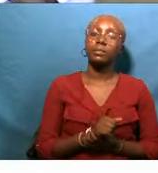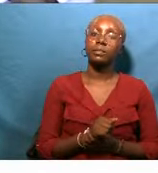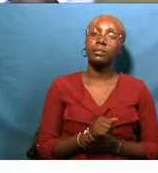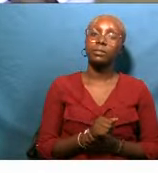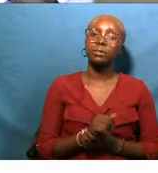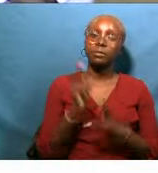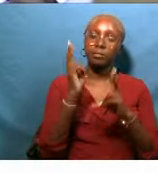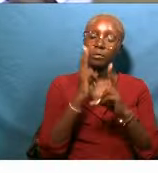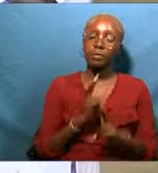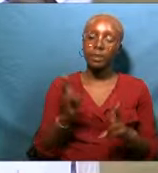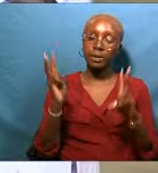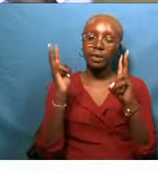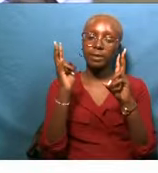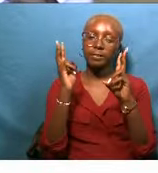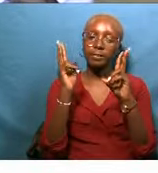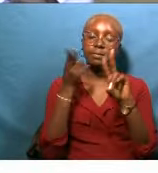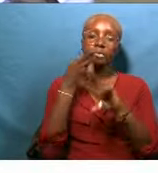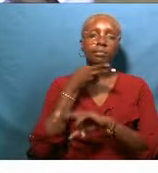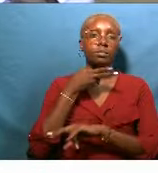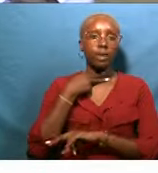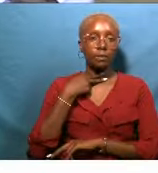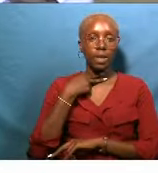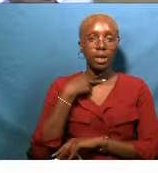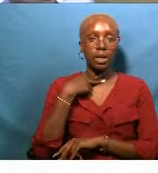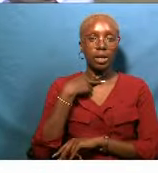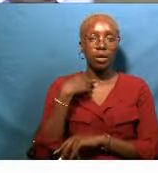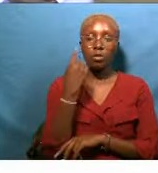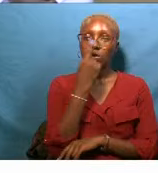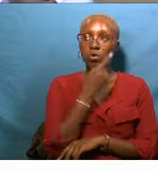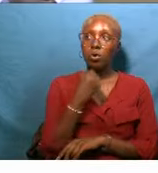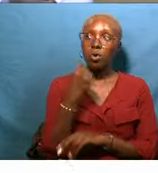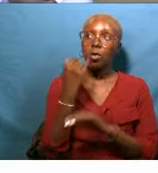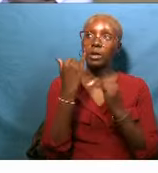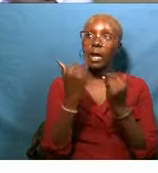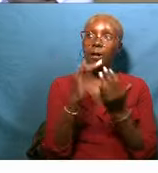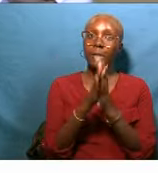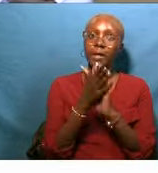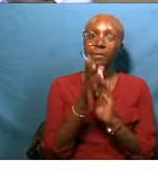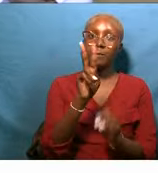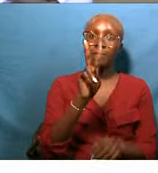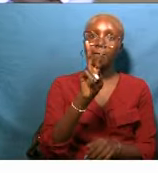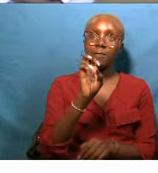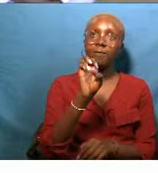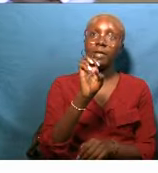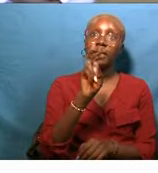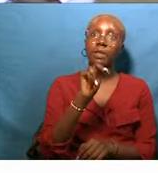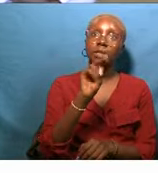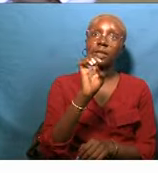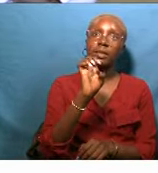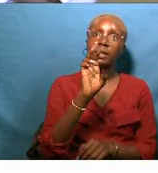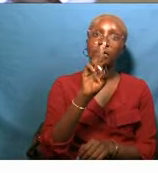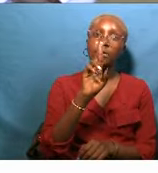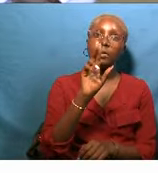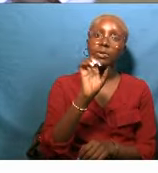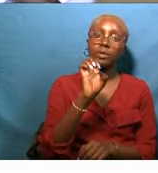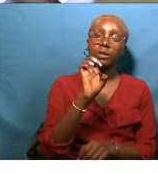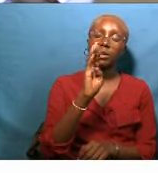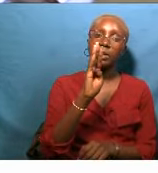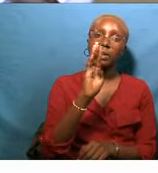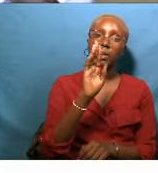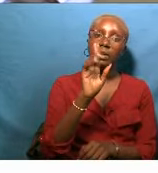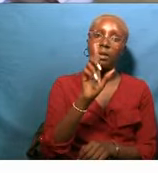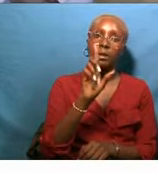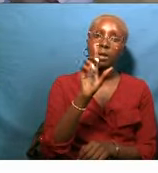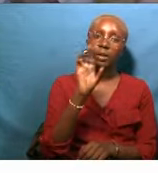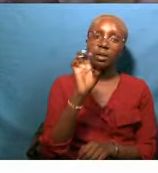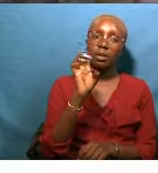the very reverend who is now venerable, Canon Evans Omolo, whom we have just